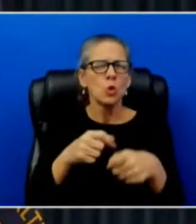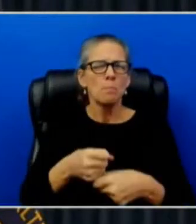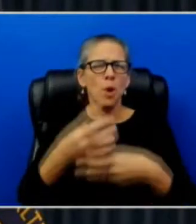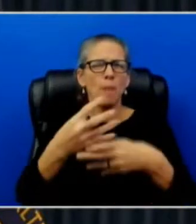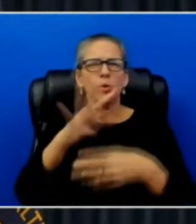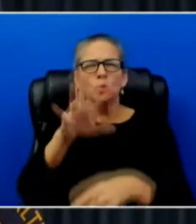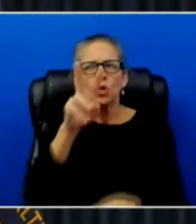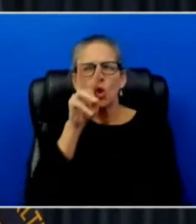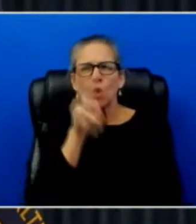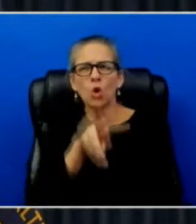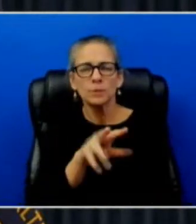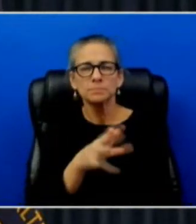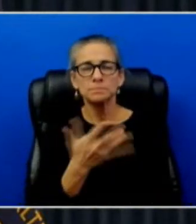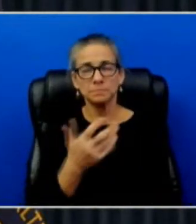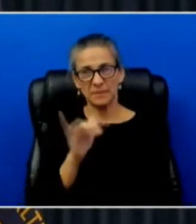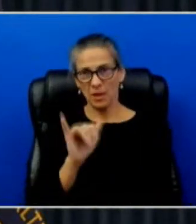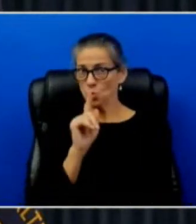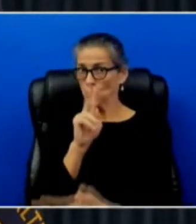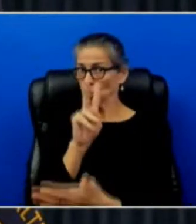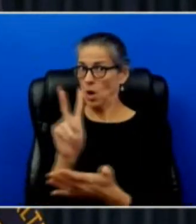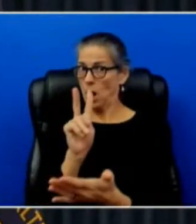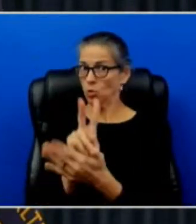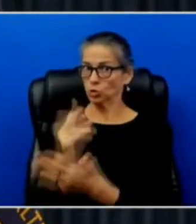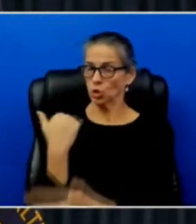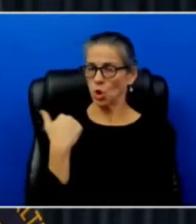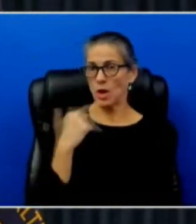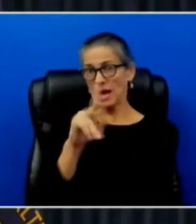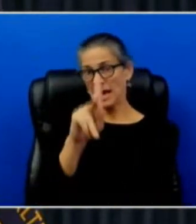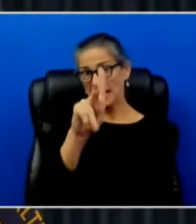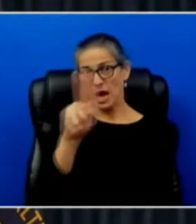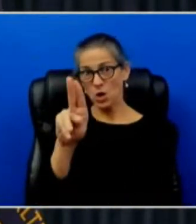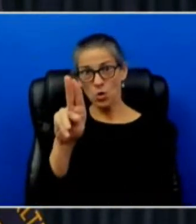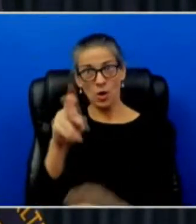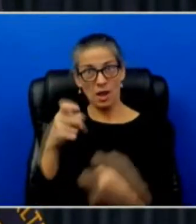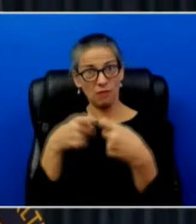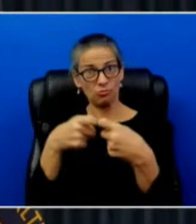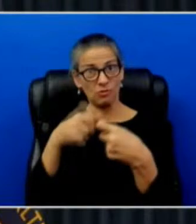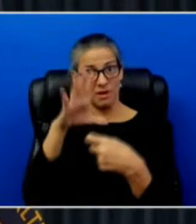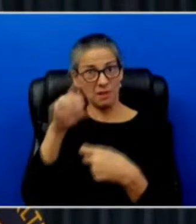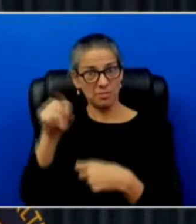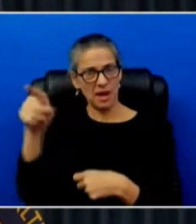was about 2 hours ago. KU had about 22,000